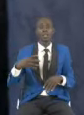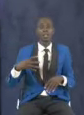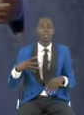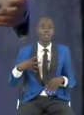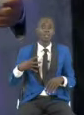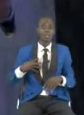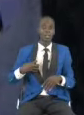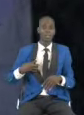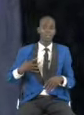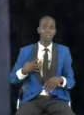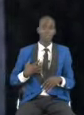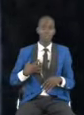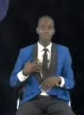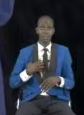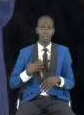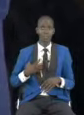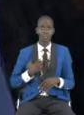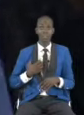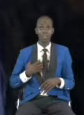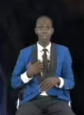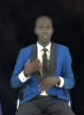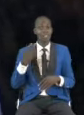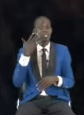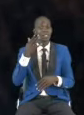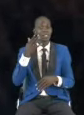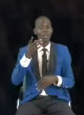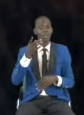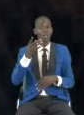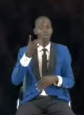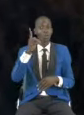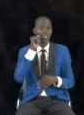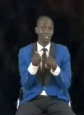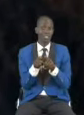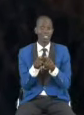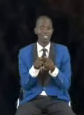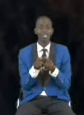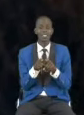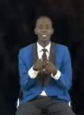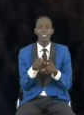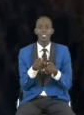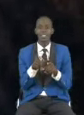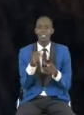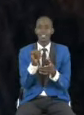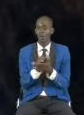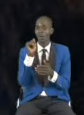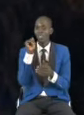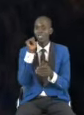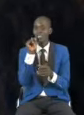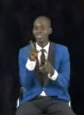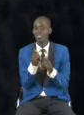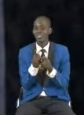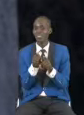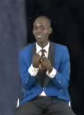was this sister, white Caucasian sister, that had been married, but there was